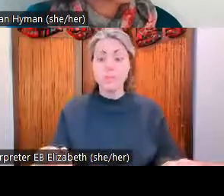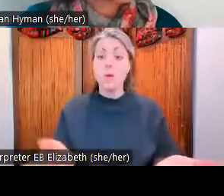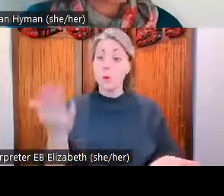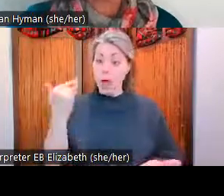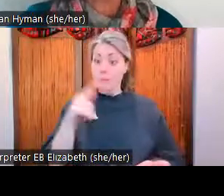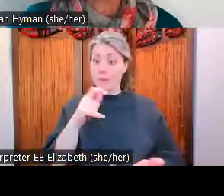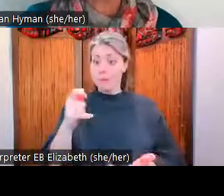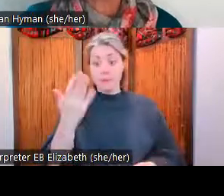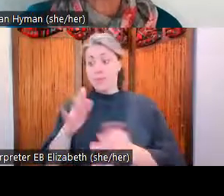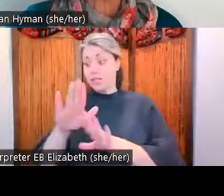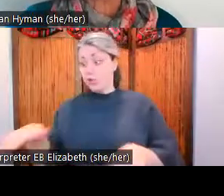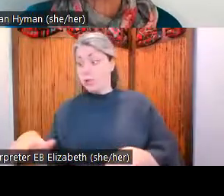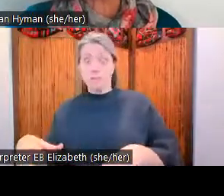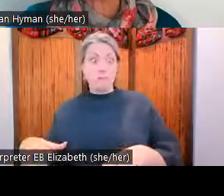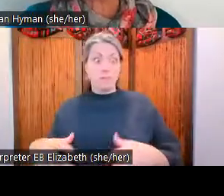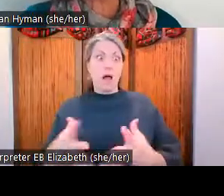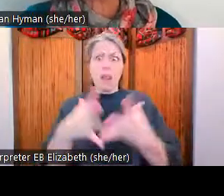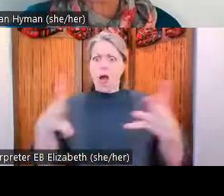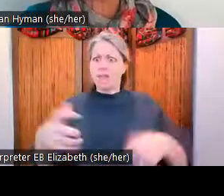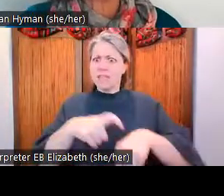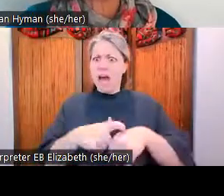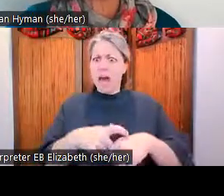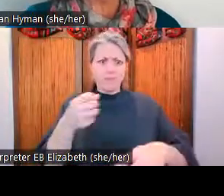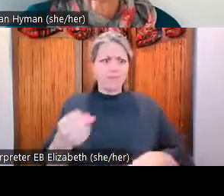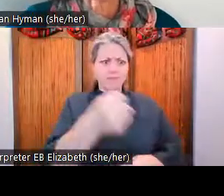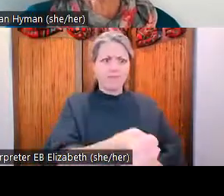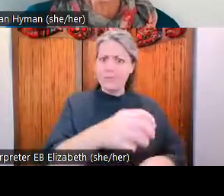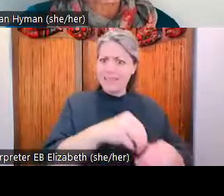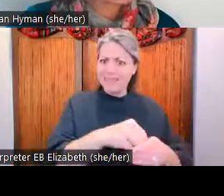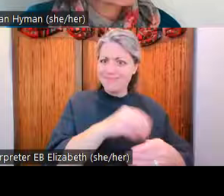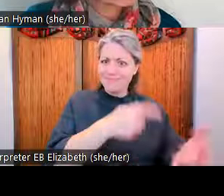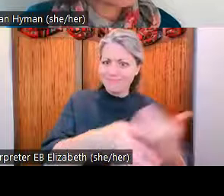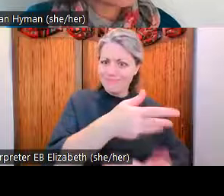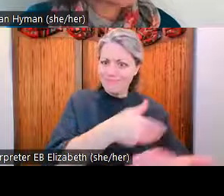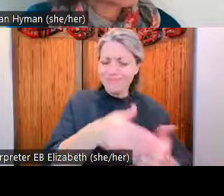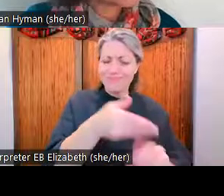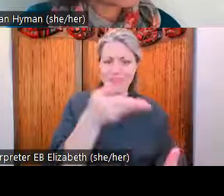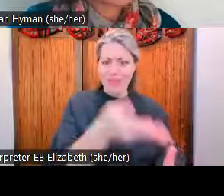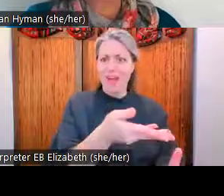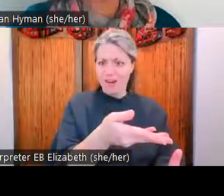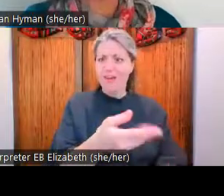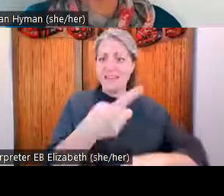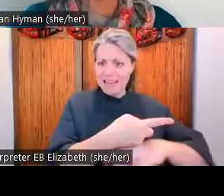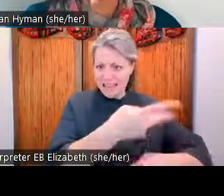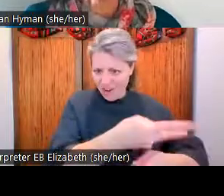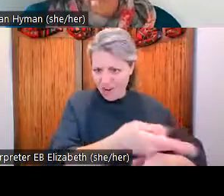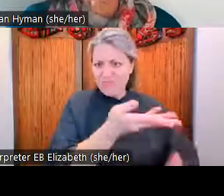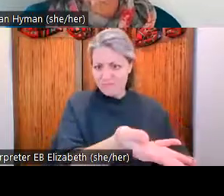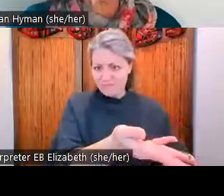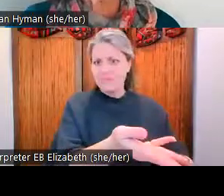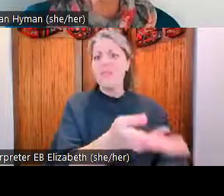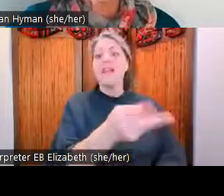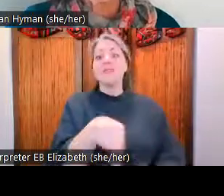settings. And we also do ongoing surveillance in primary care, that in between visits and